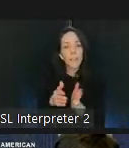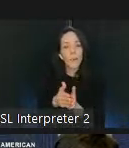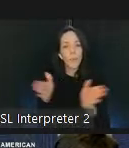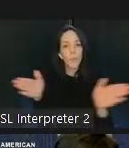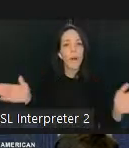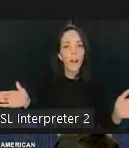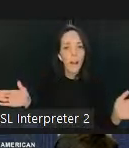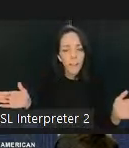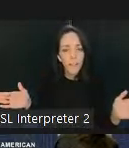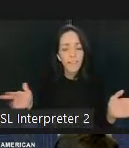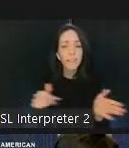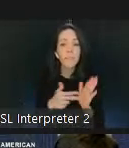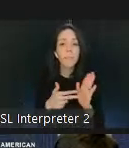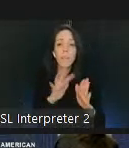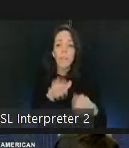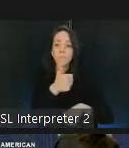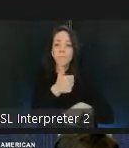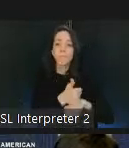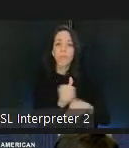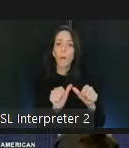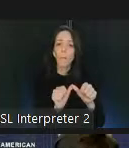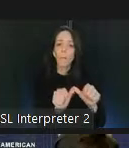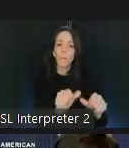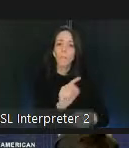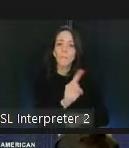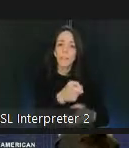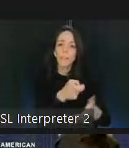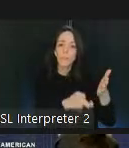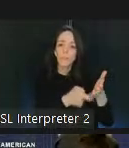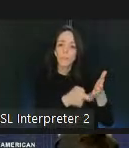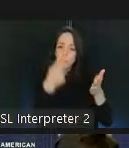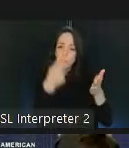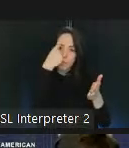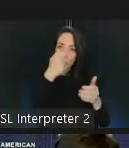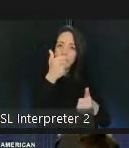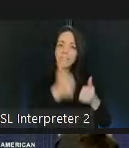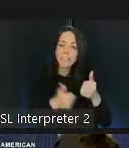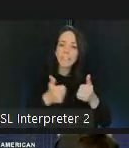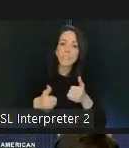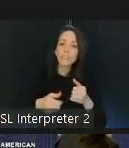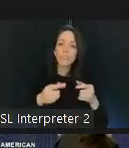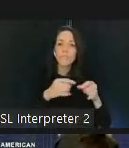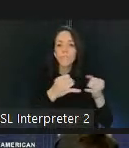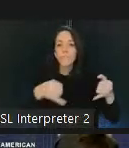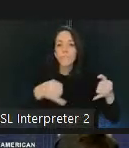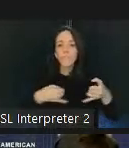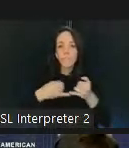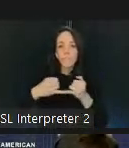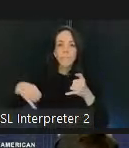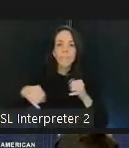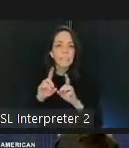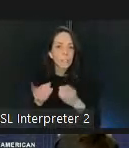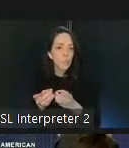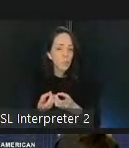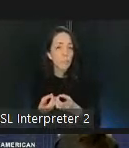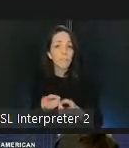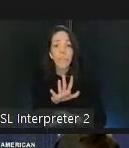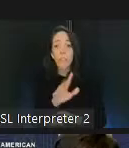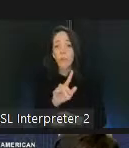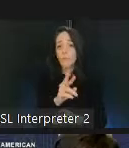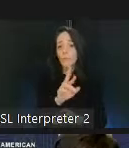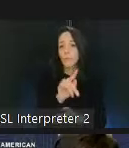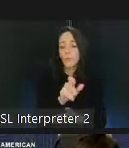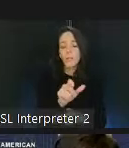created permanent tax rates for each taxing district. Just like it sounds, these rates are permanent. They